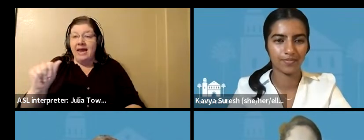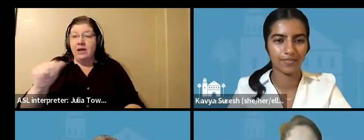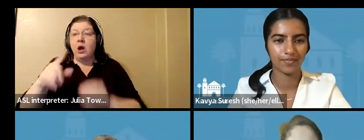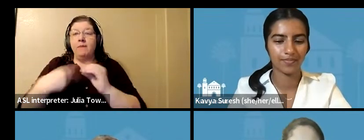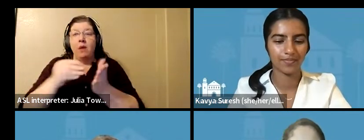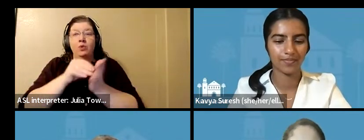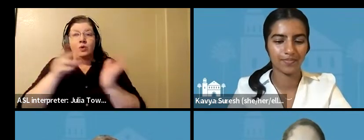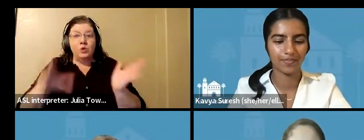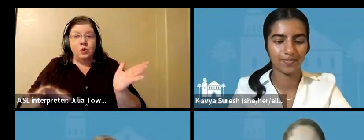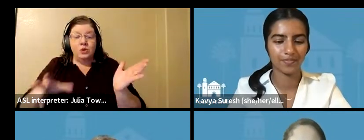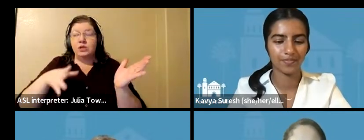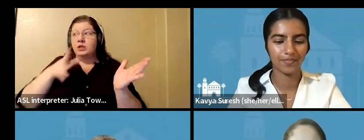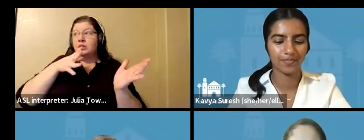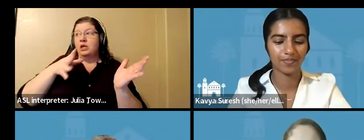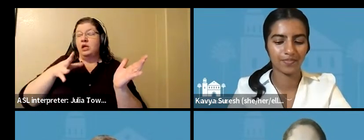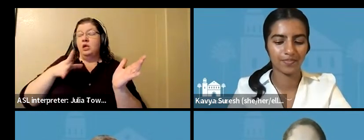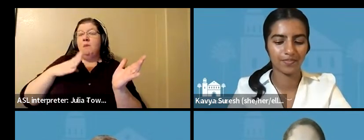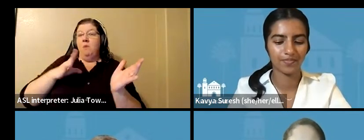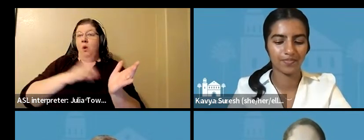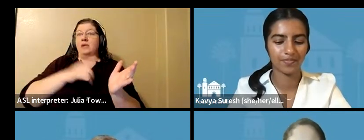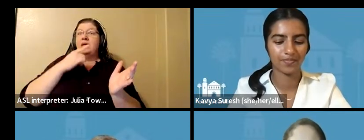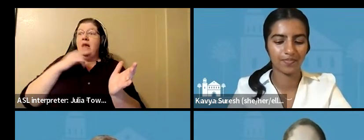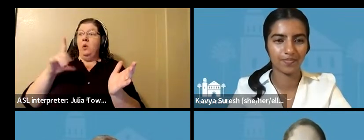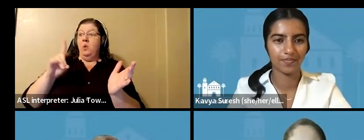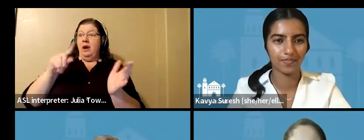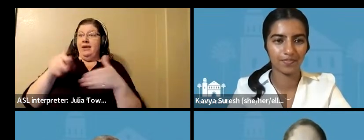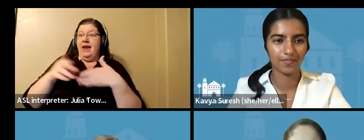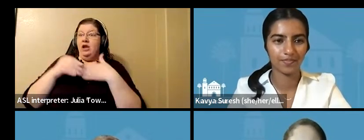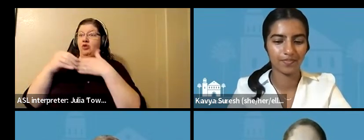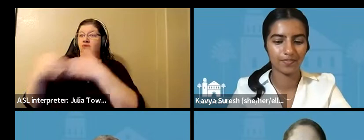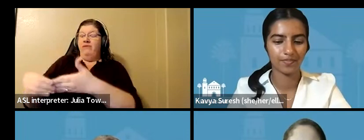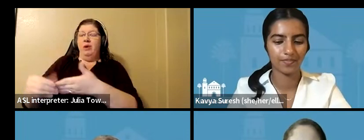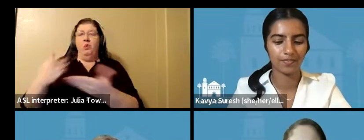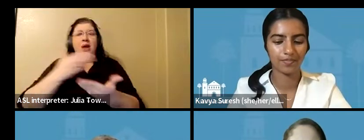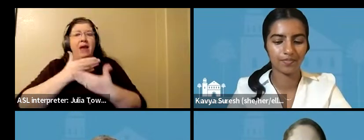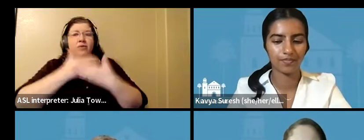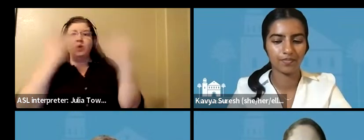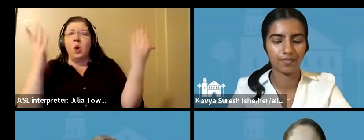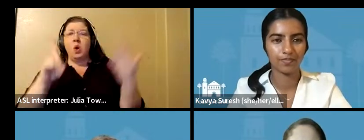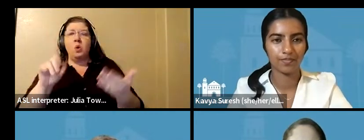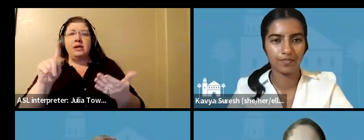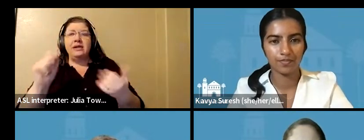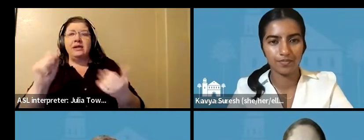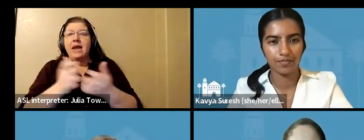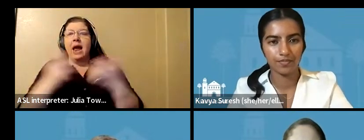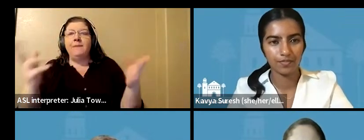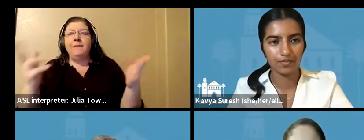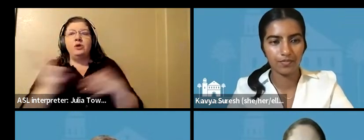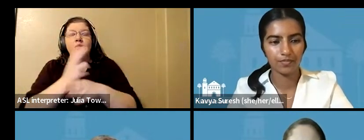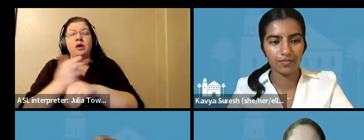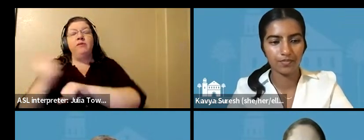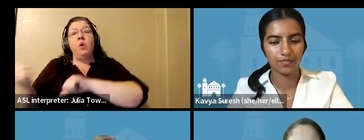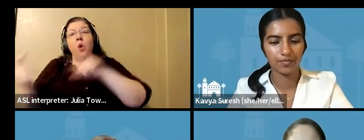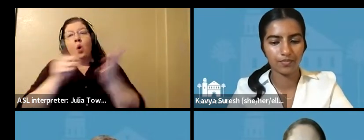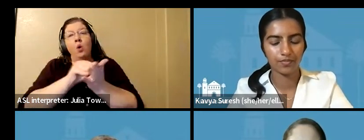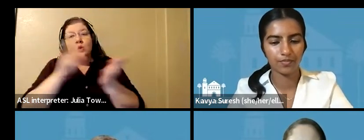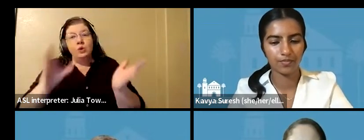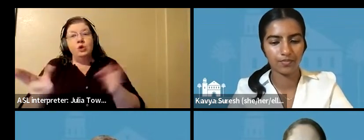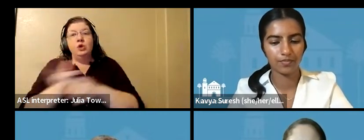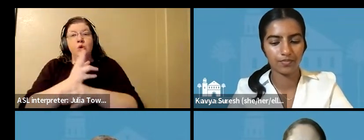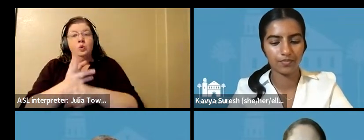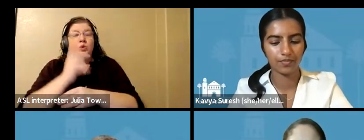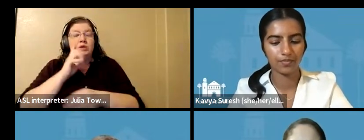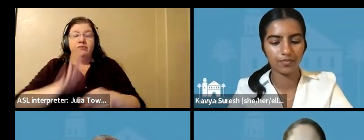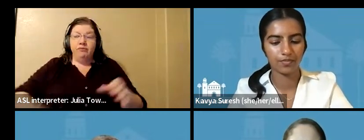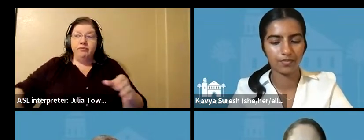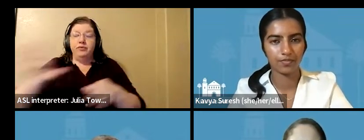says, we're very data driven, but we don't have any data on how much usage all students across SBUnified use